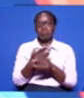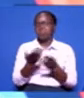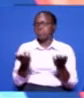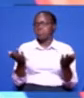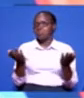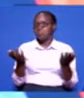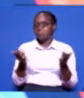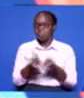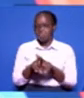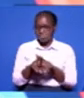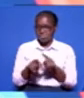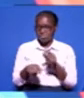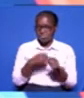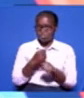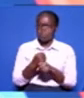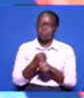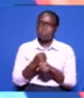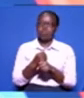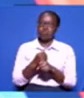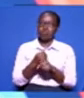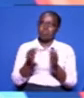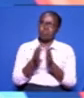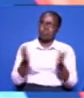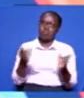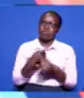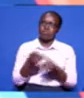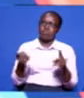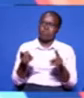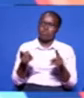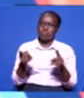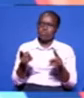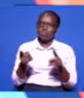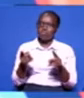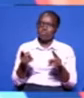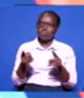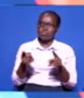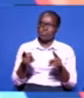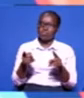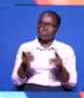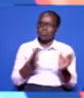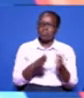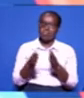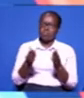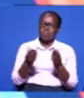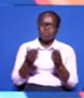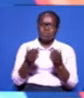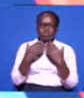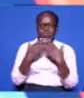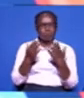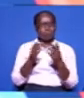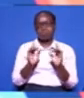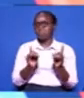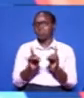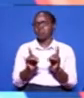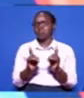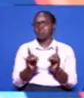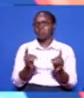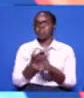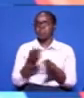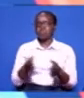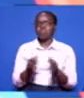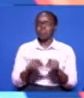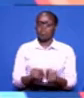year, is big. But it doesn't mean that there are no arrangements. And there are different things that have been